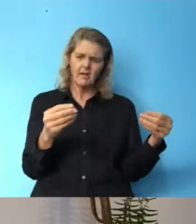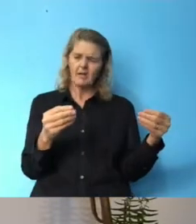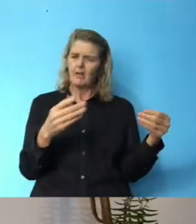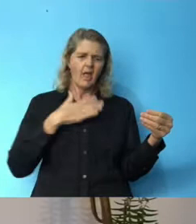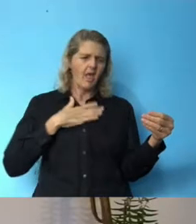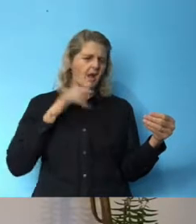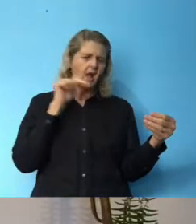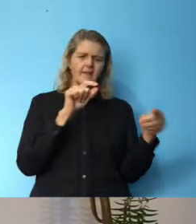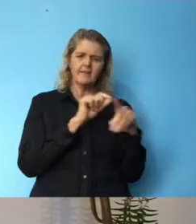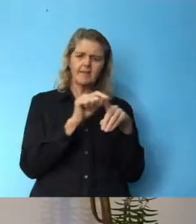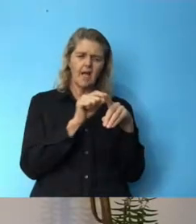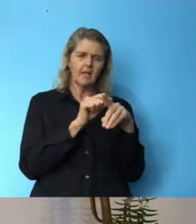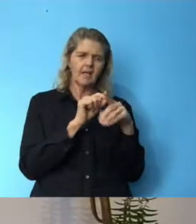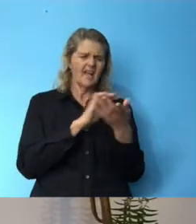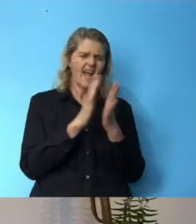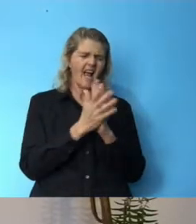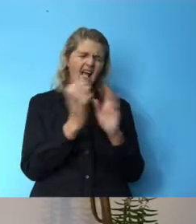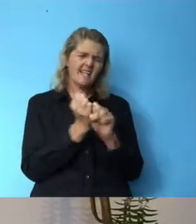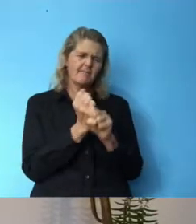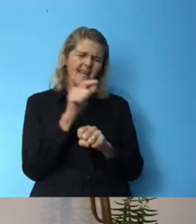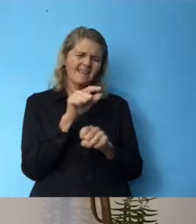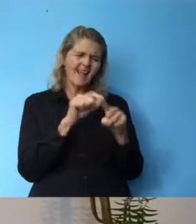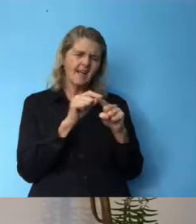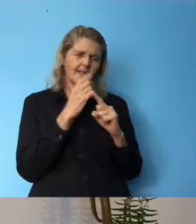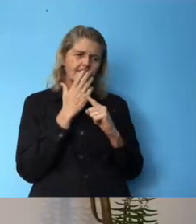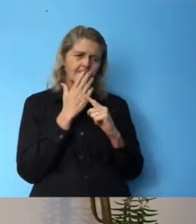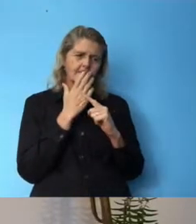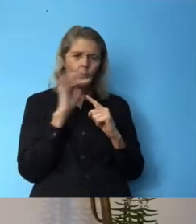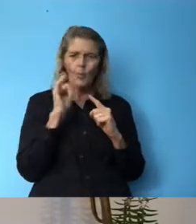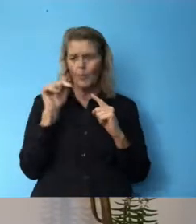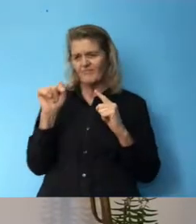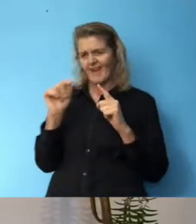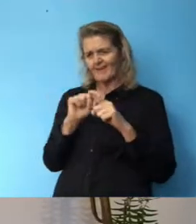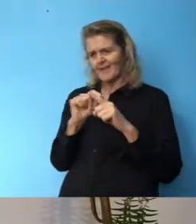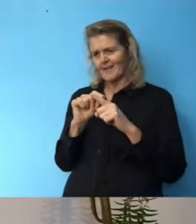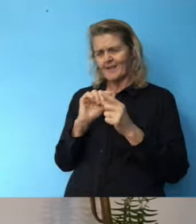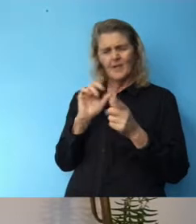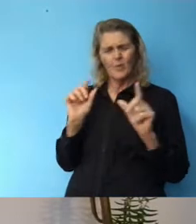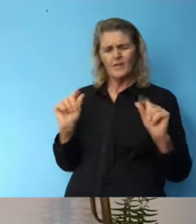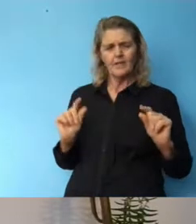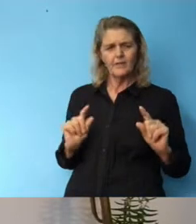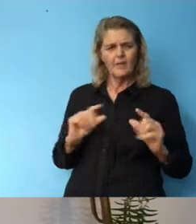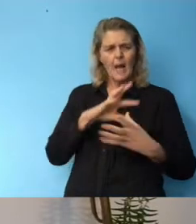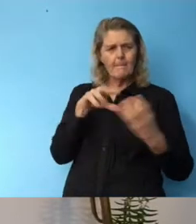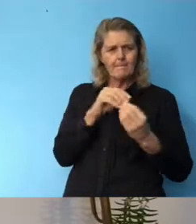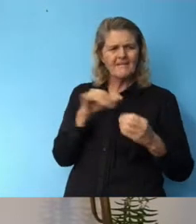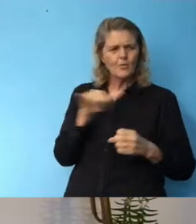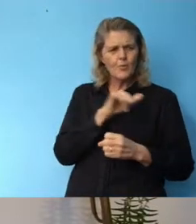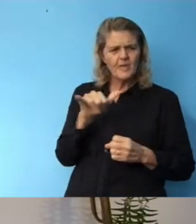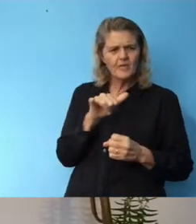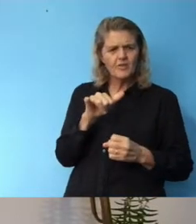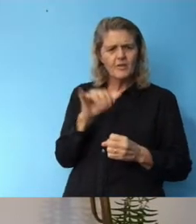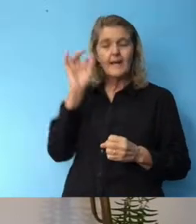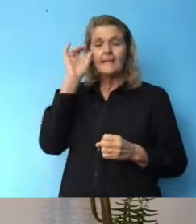really like this colour. How did I make that colour? Or I really like this. What did I do? Oh, I mixed my yellow